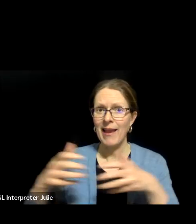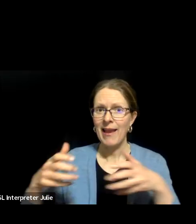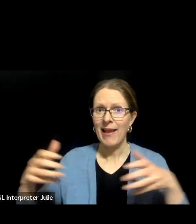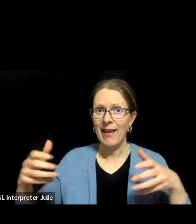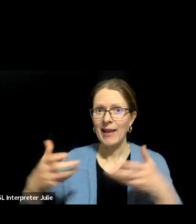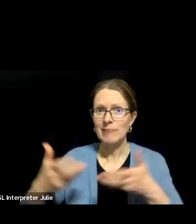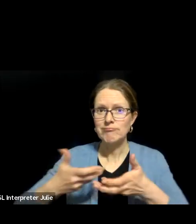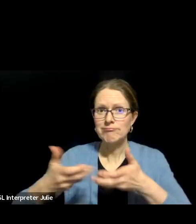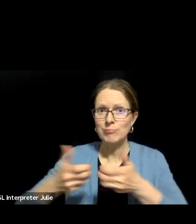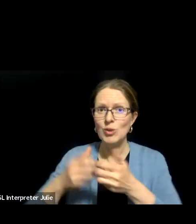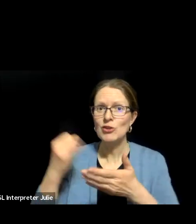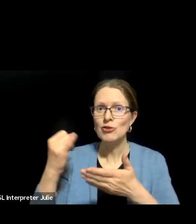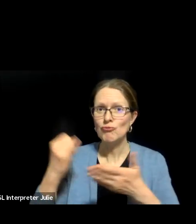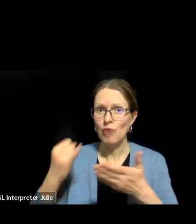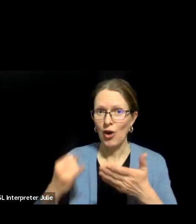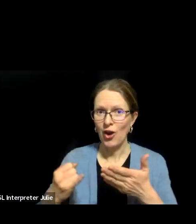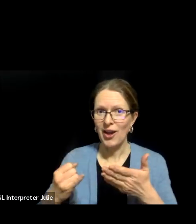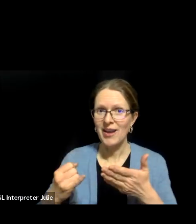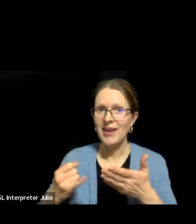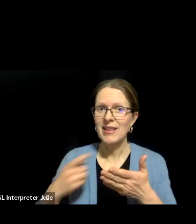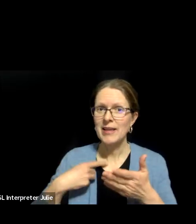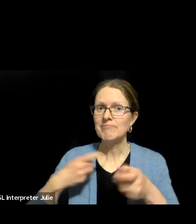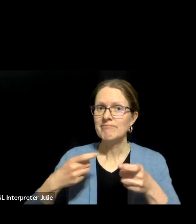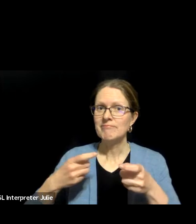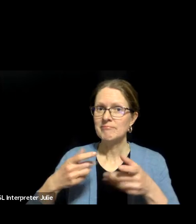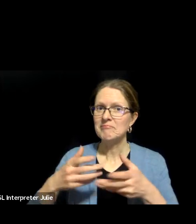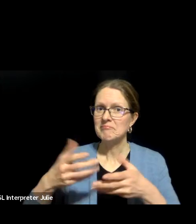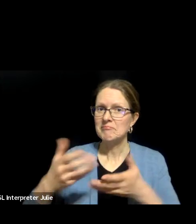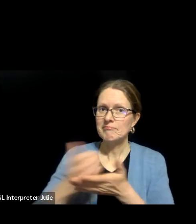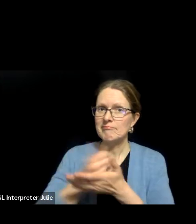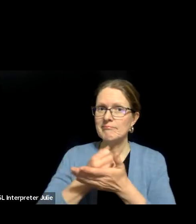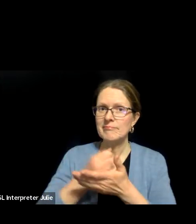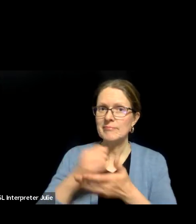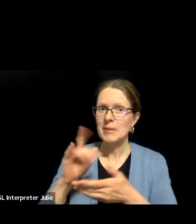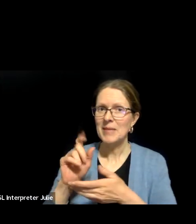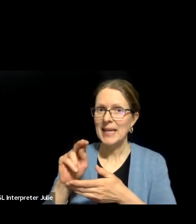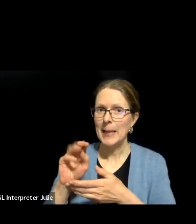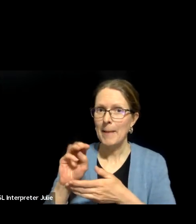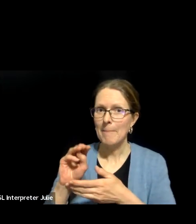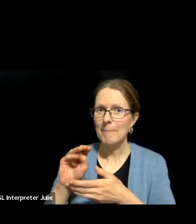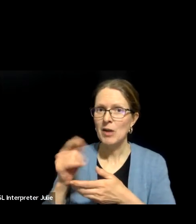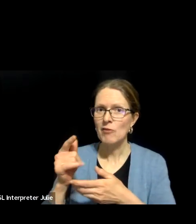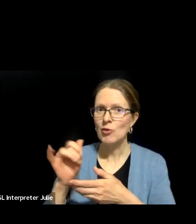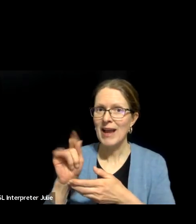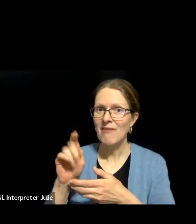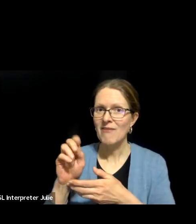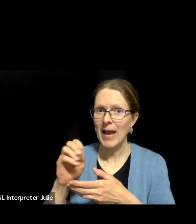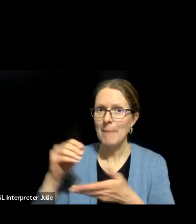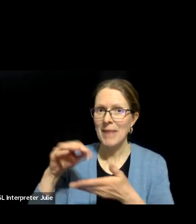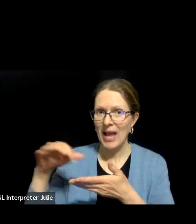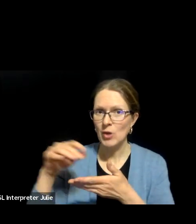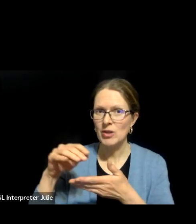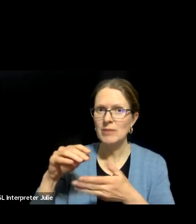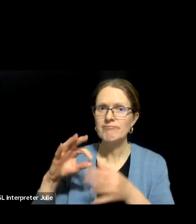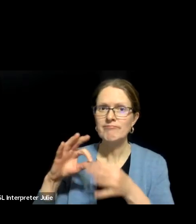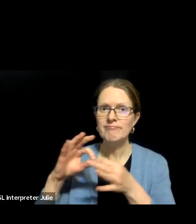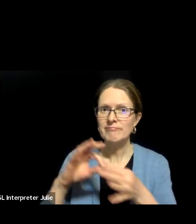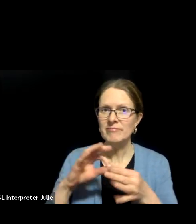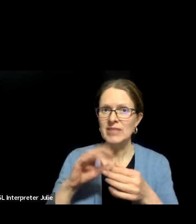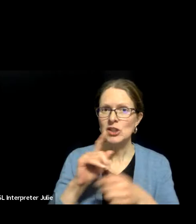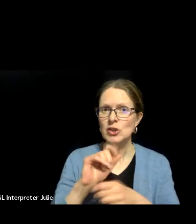with drawing that harnesses the medium of graphite powder to confront social and political topics such as race,